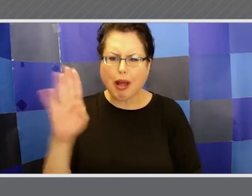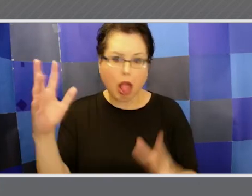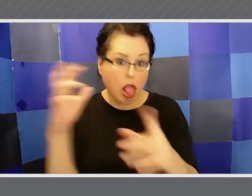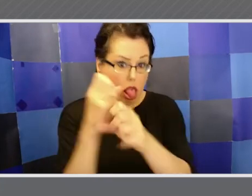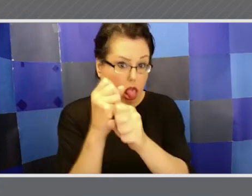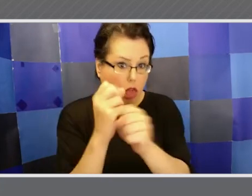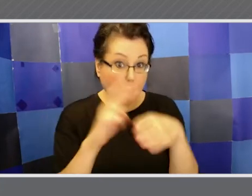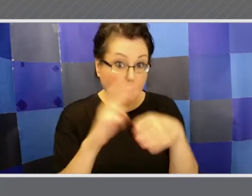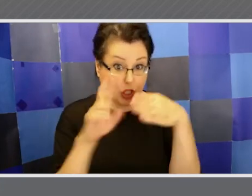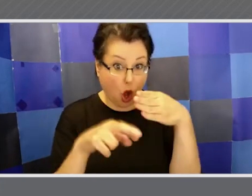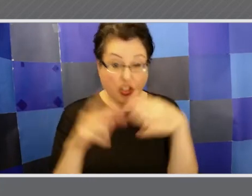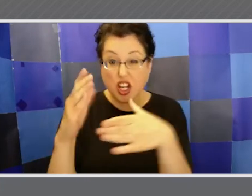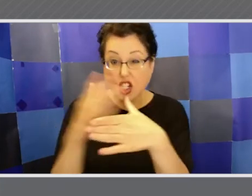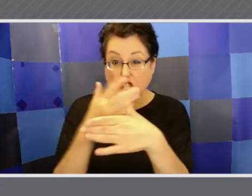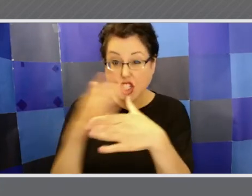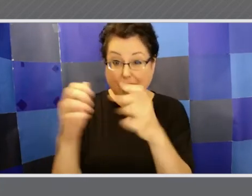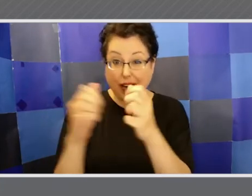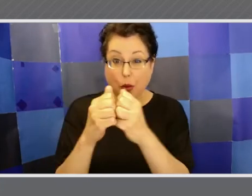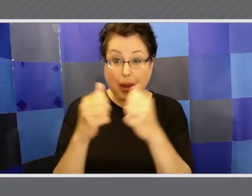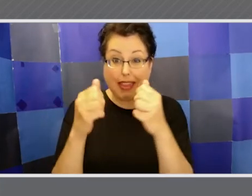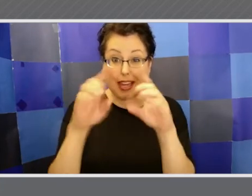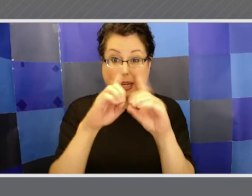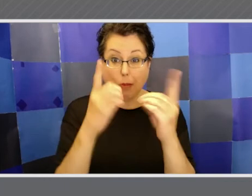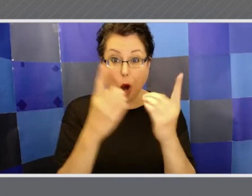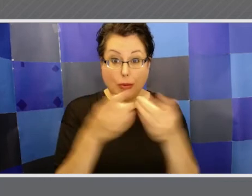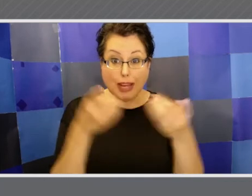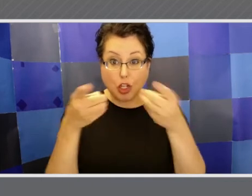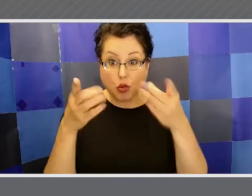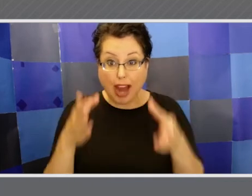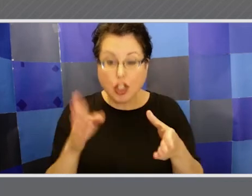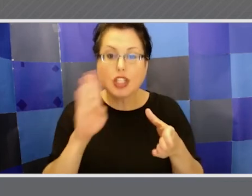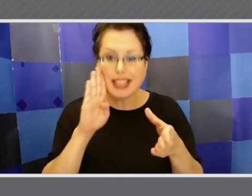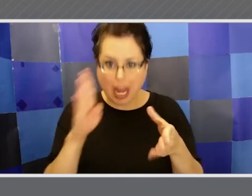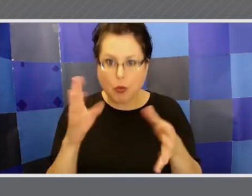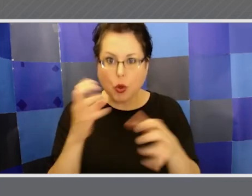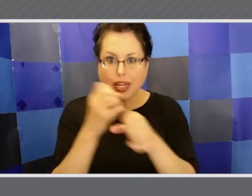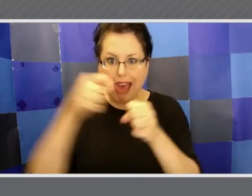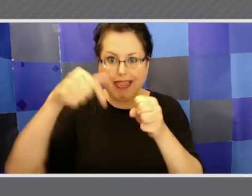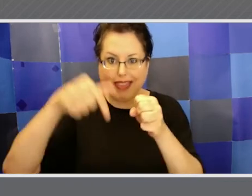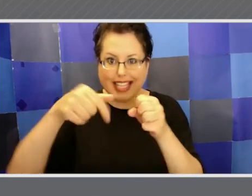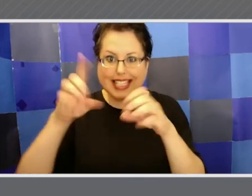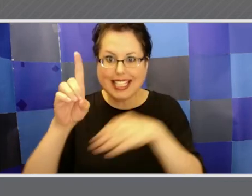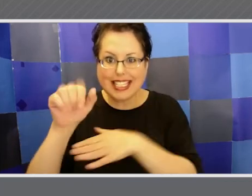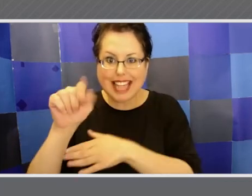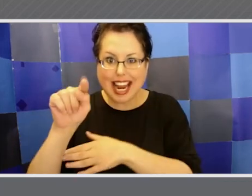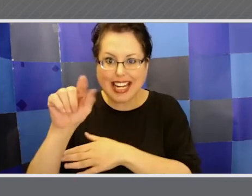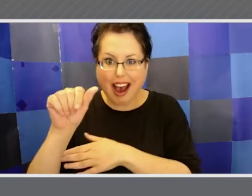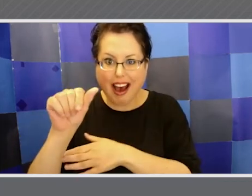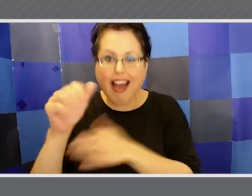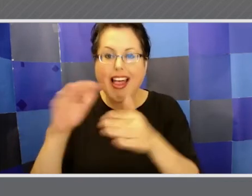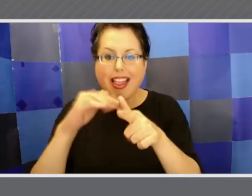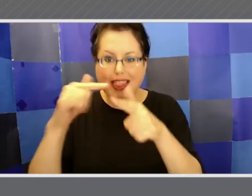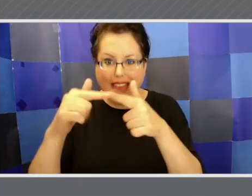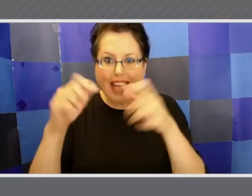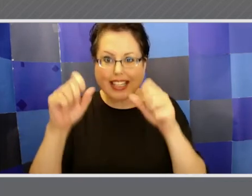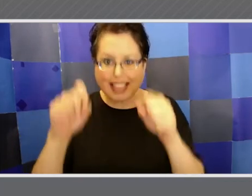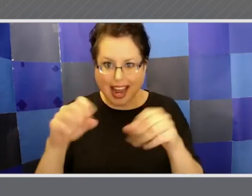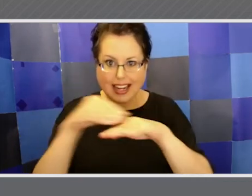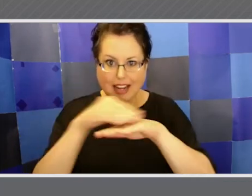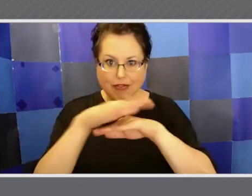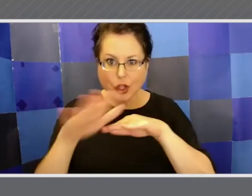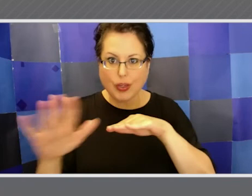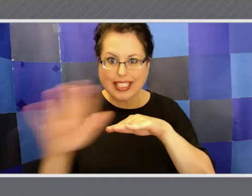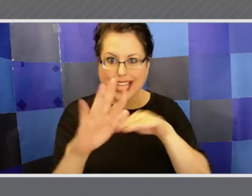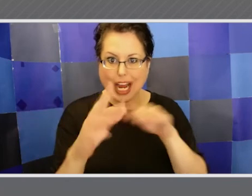with department directors. So they'll receive this data and they can use that data to influence their final budget requests. Those